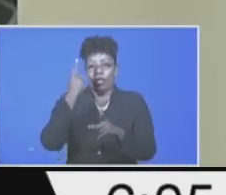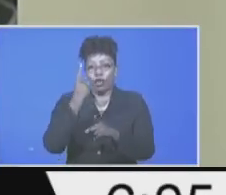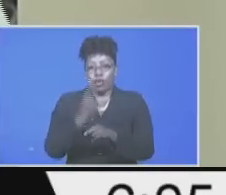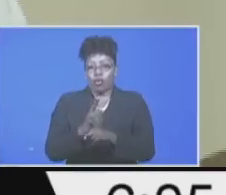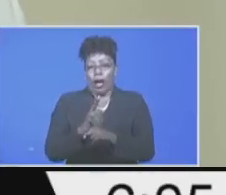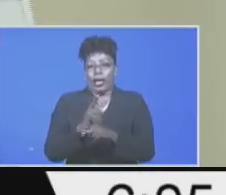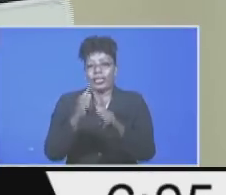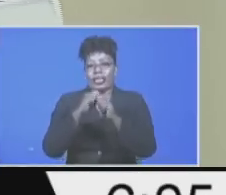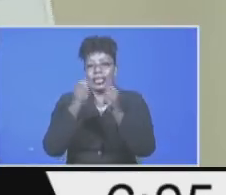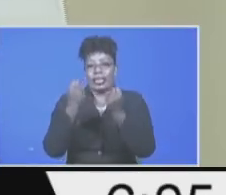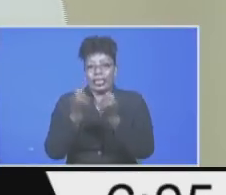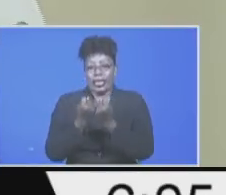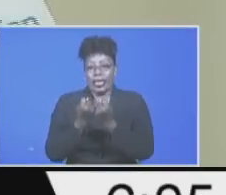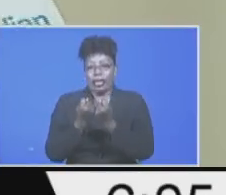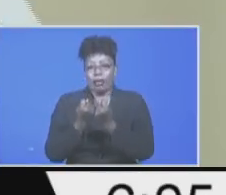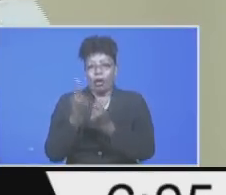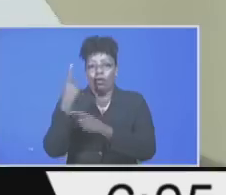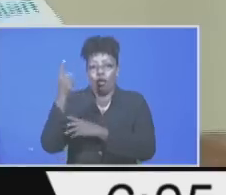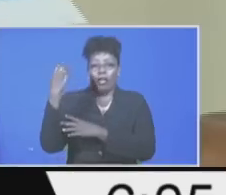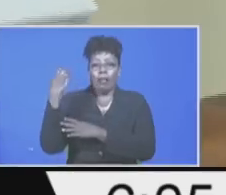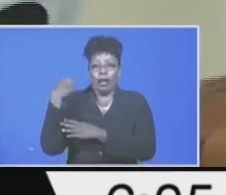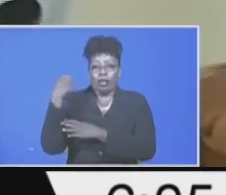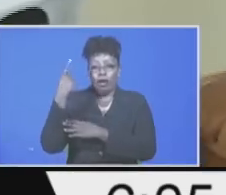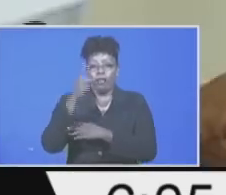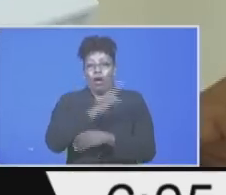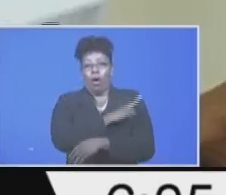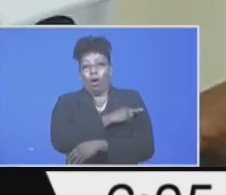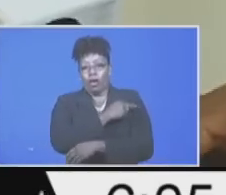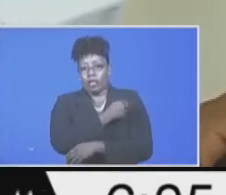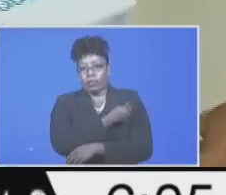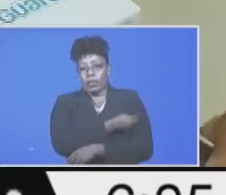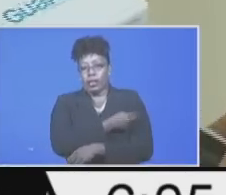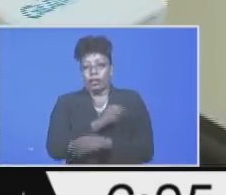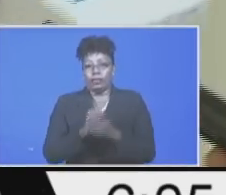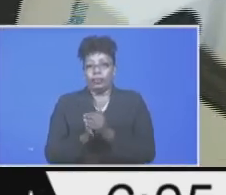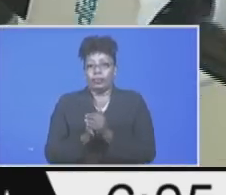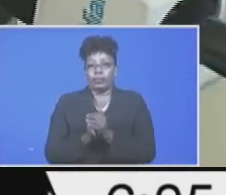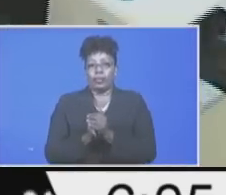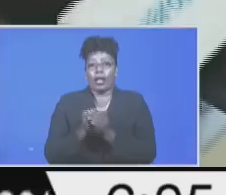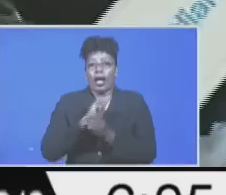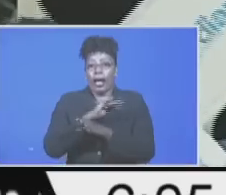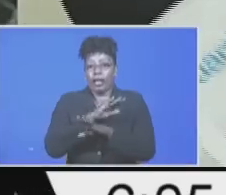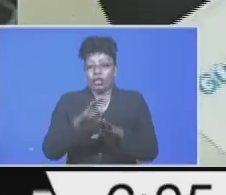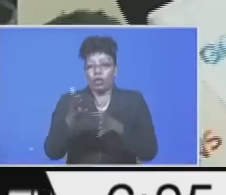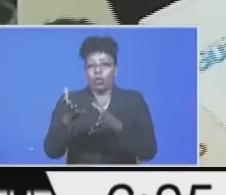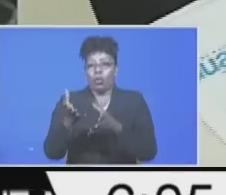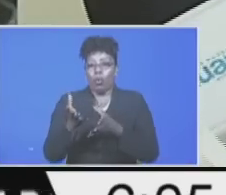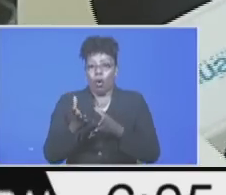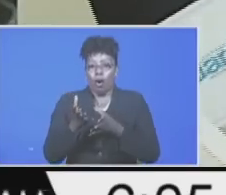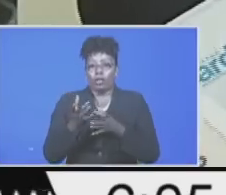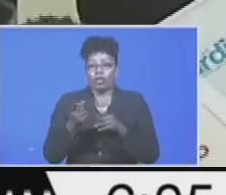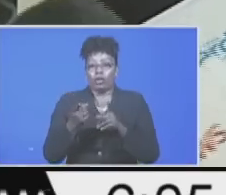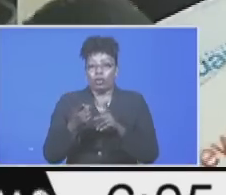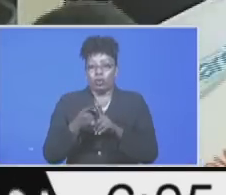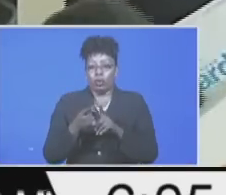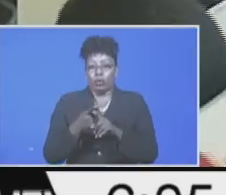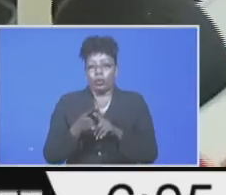the management of the hospital. I don't want to